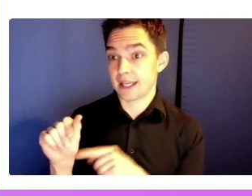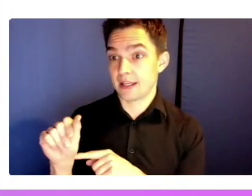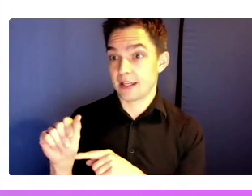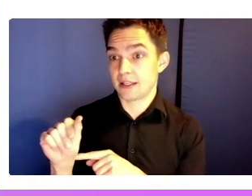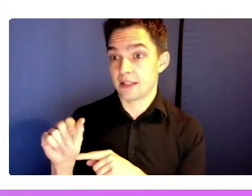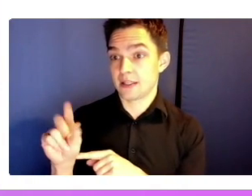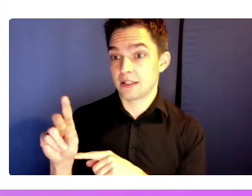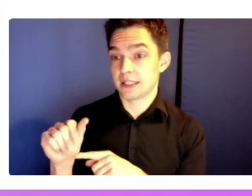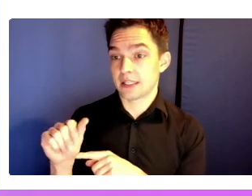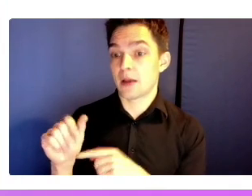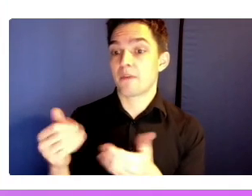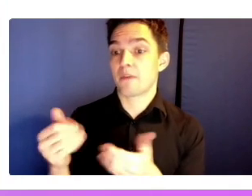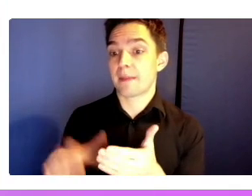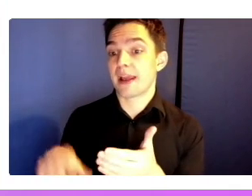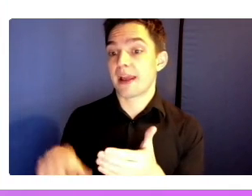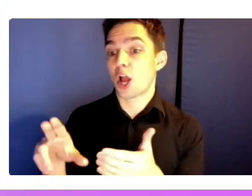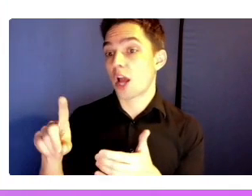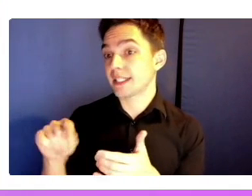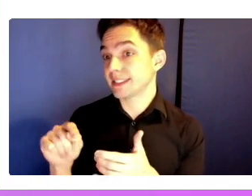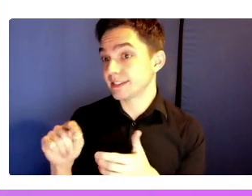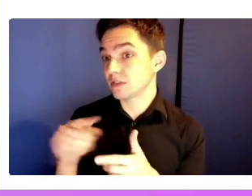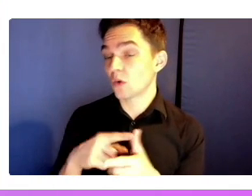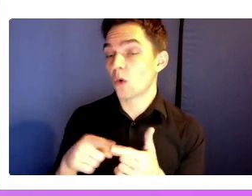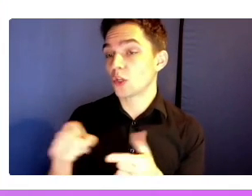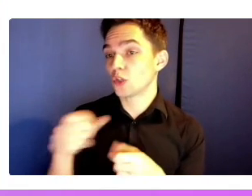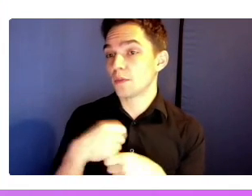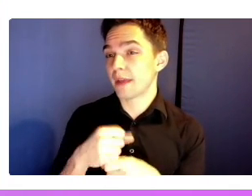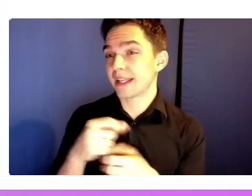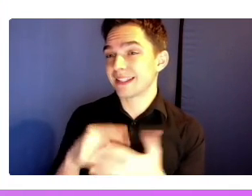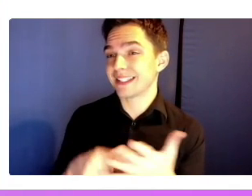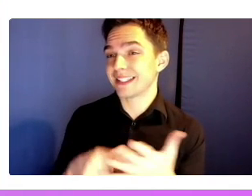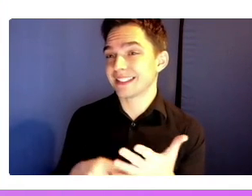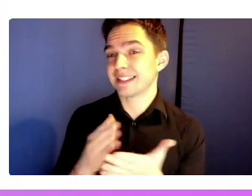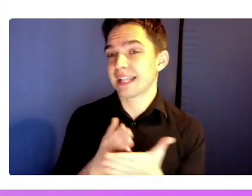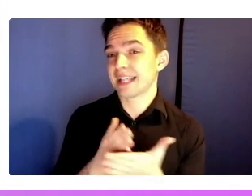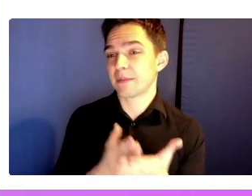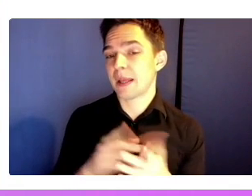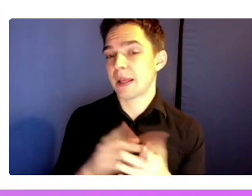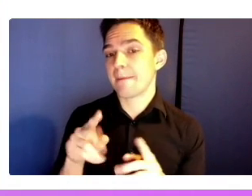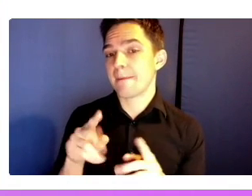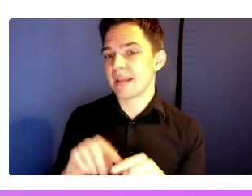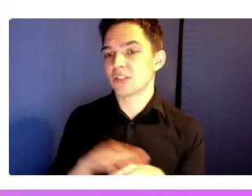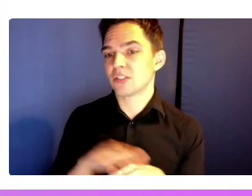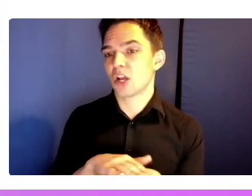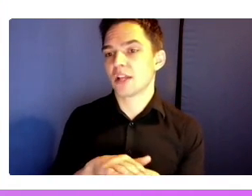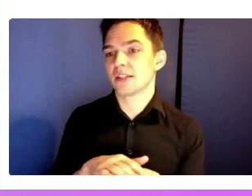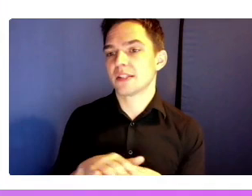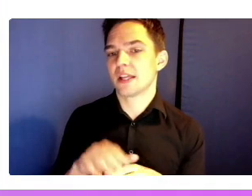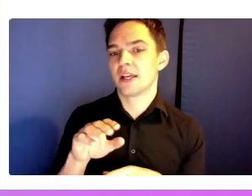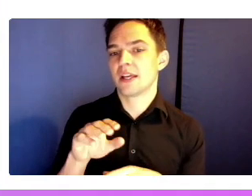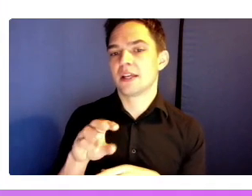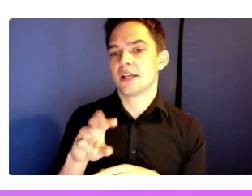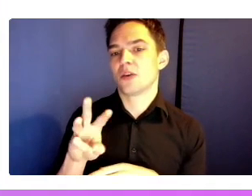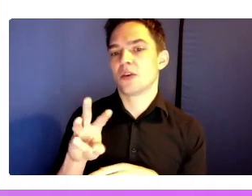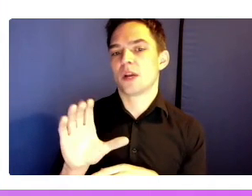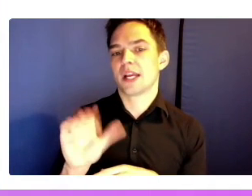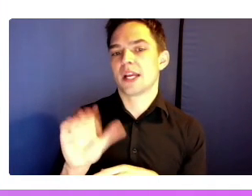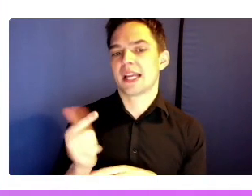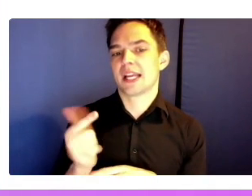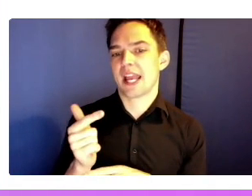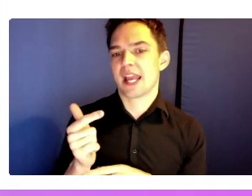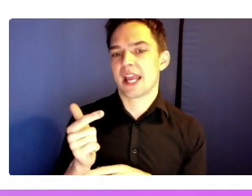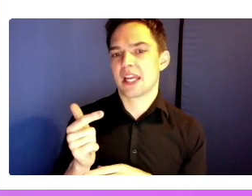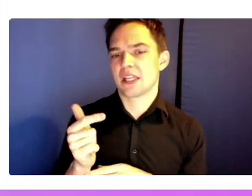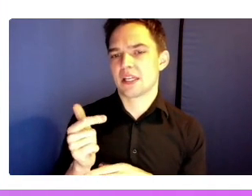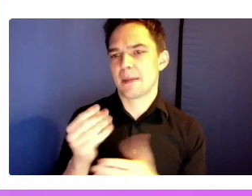by the audit, or did you create those segments based on the applicable WCAG criteria? That was in